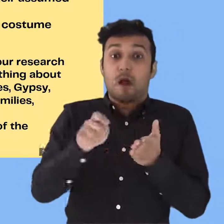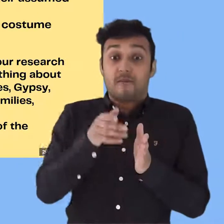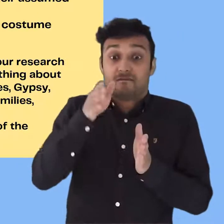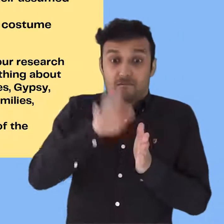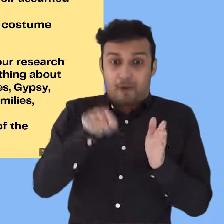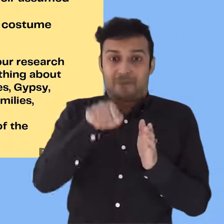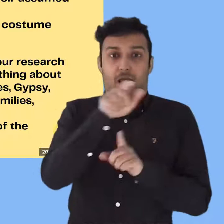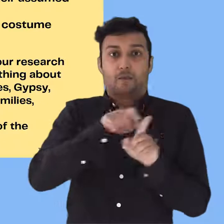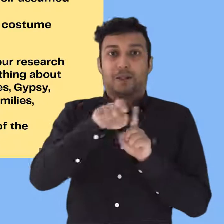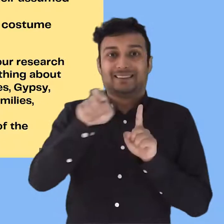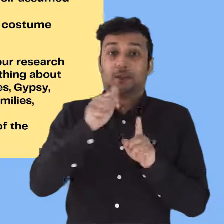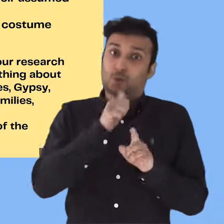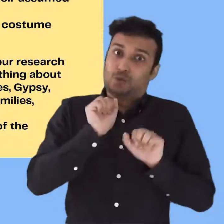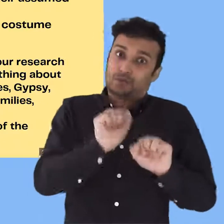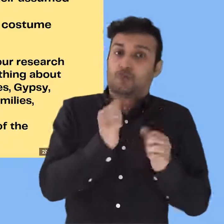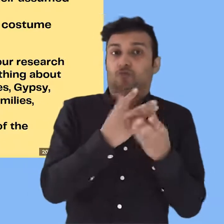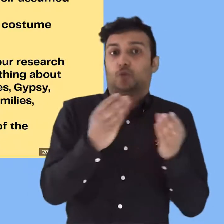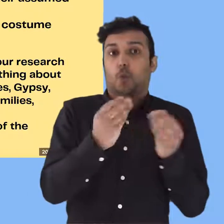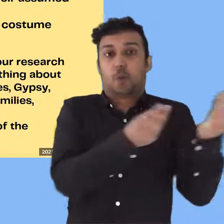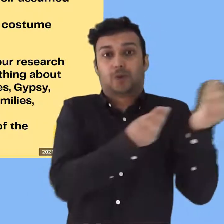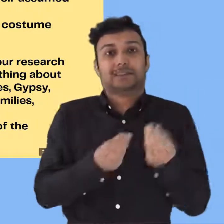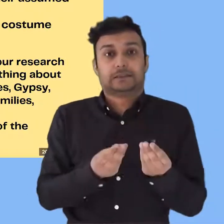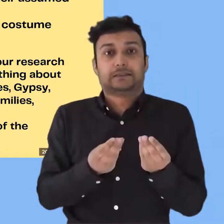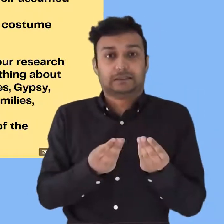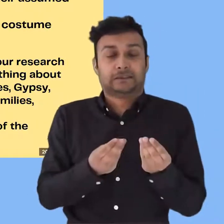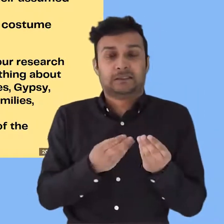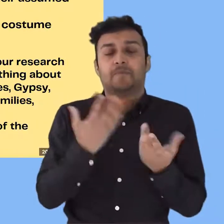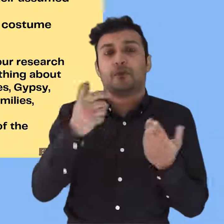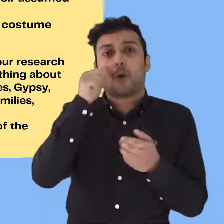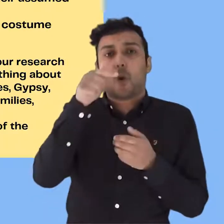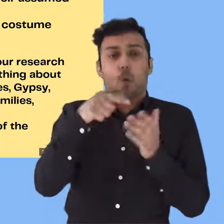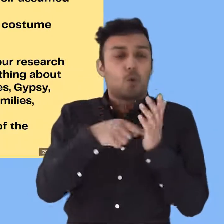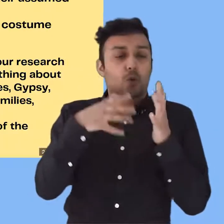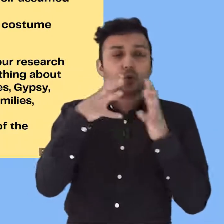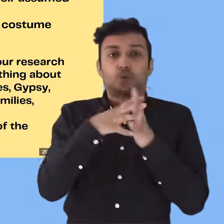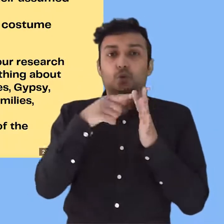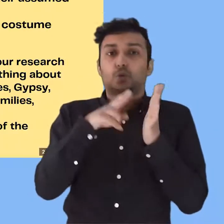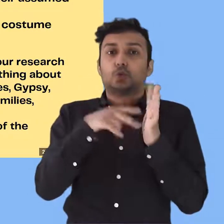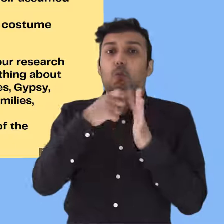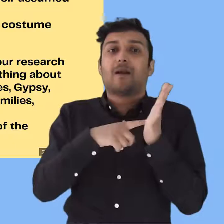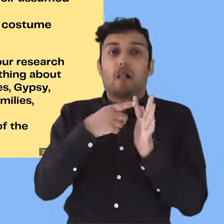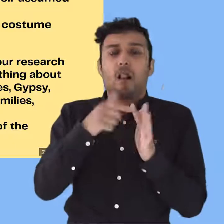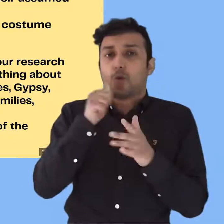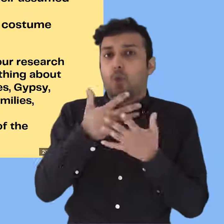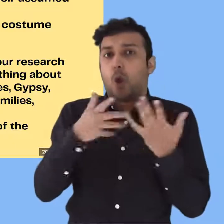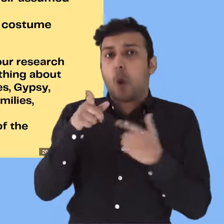know Twinkle and is used a lot. Also, Teachers Pay Teachers in the States. We might have people watching from the